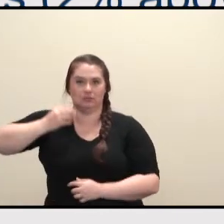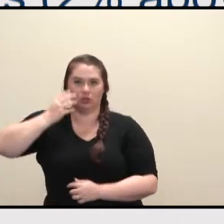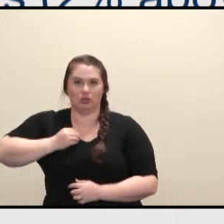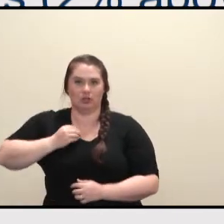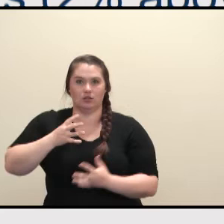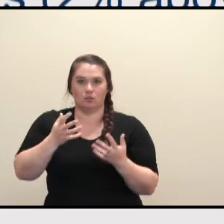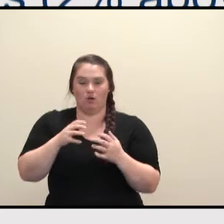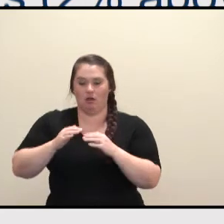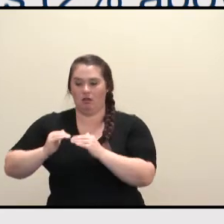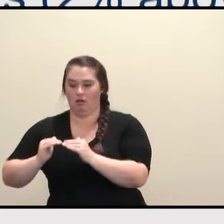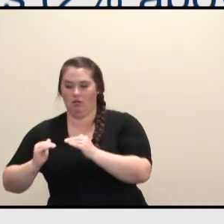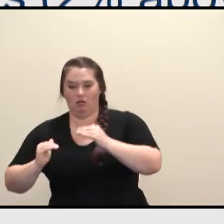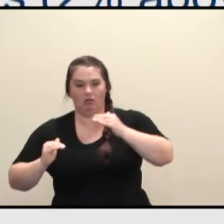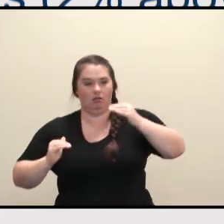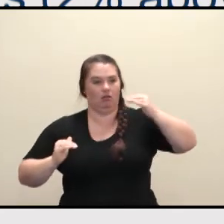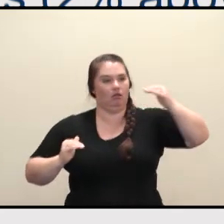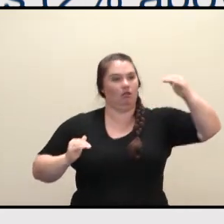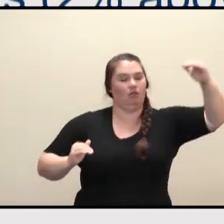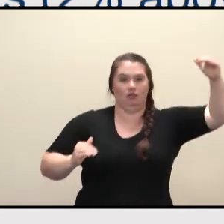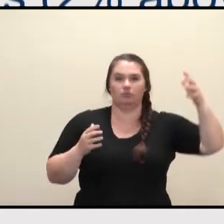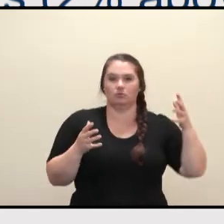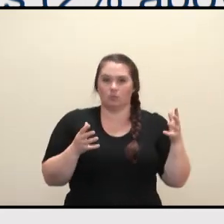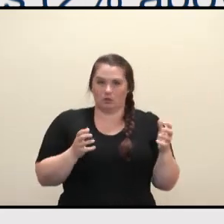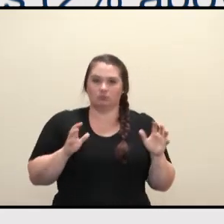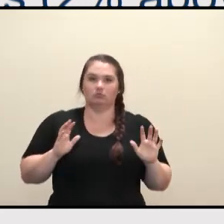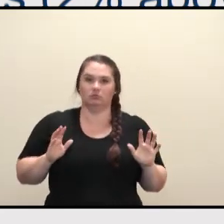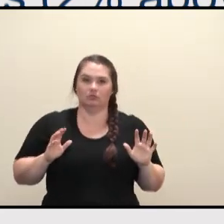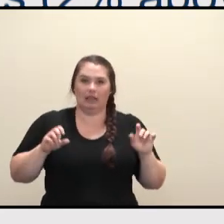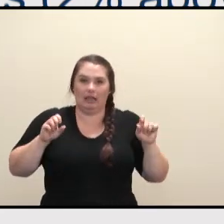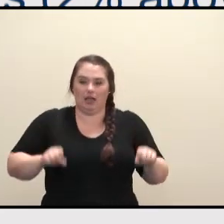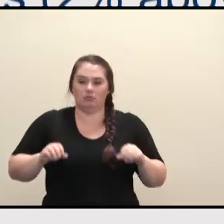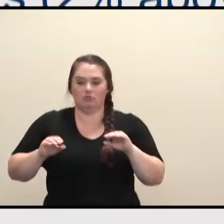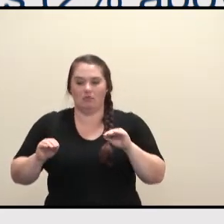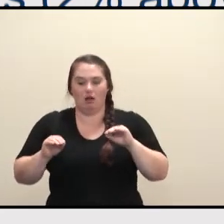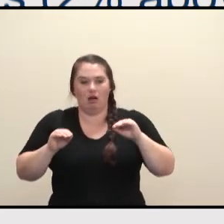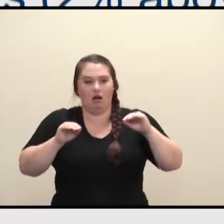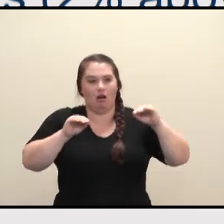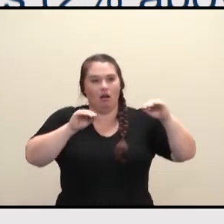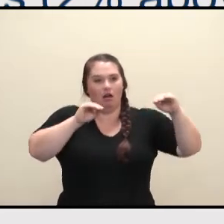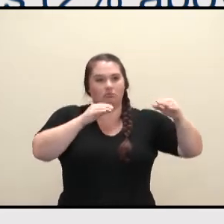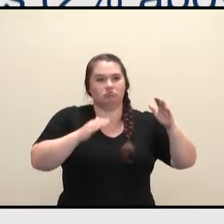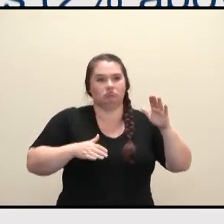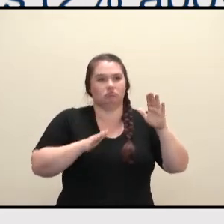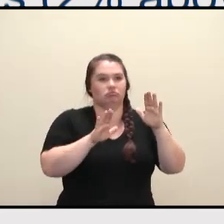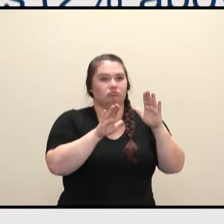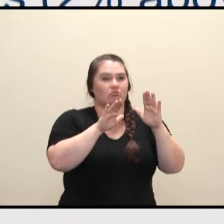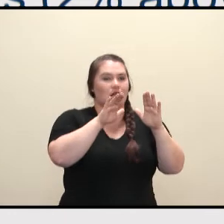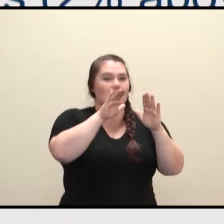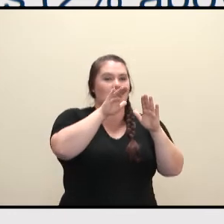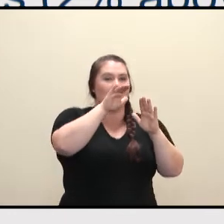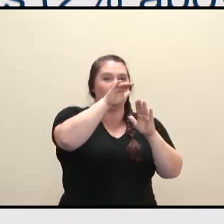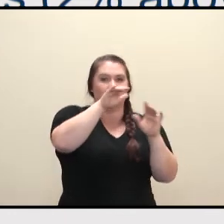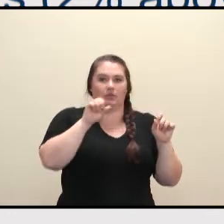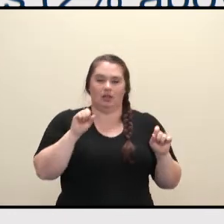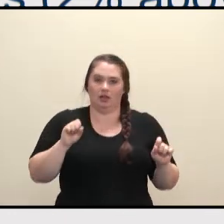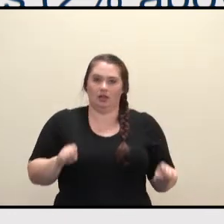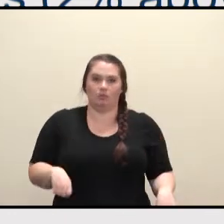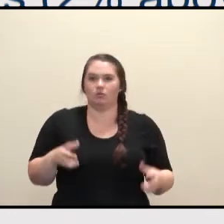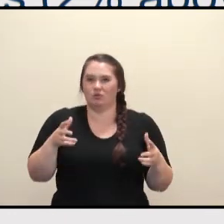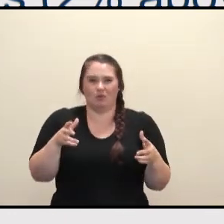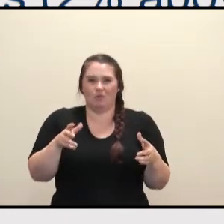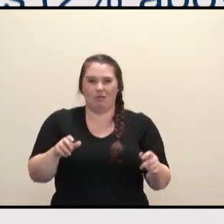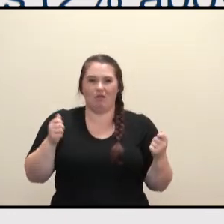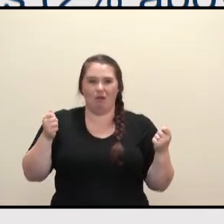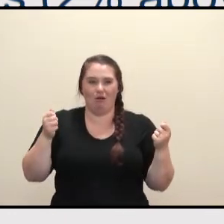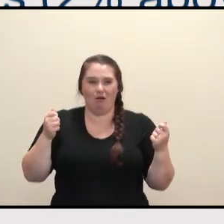help spread them out in the pay grade as well as move them to the market rate faster. So we just don't want everybody making